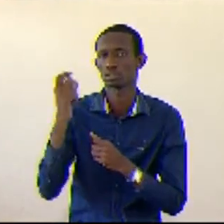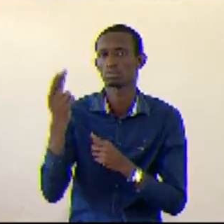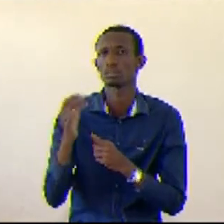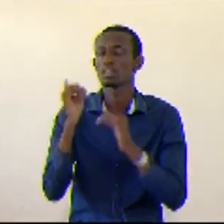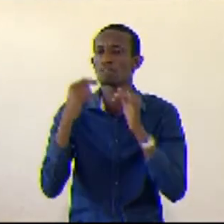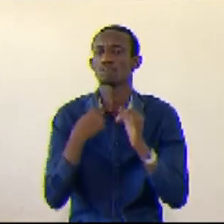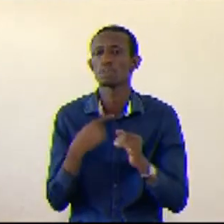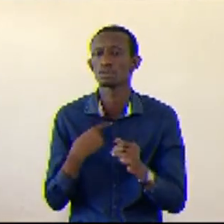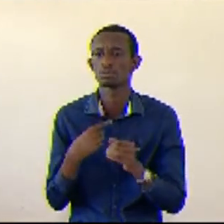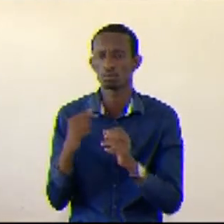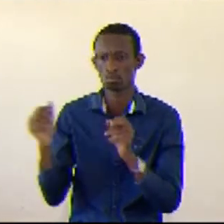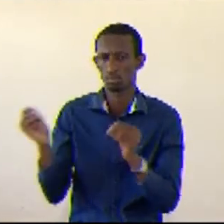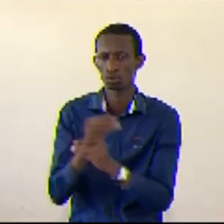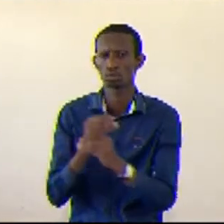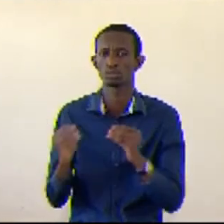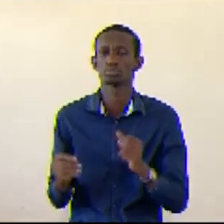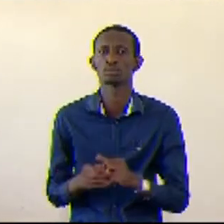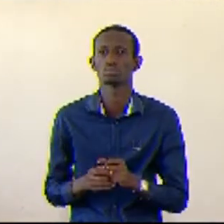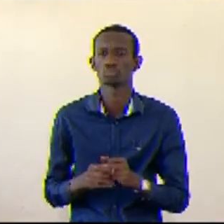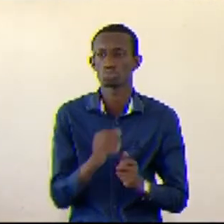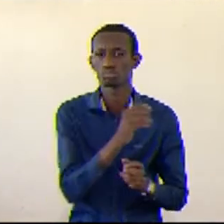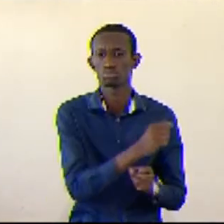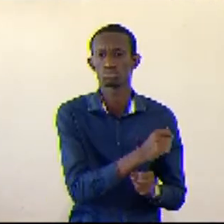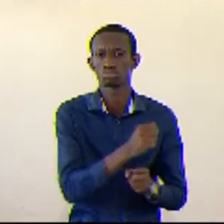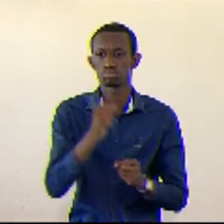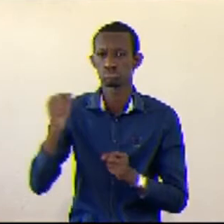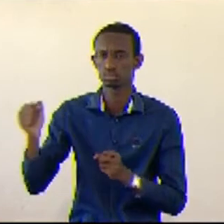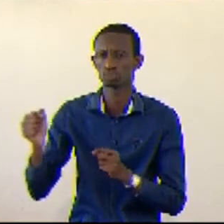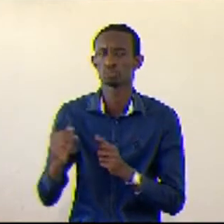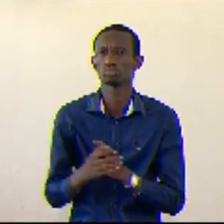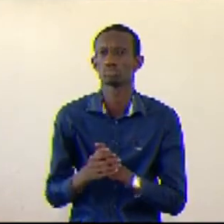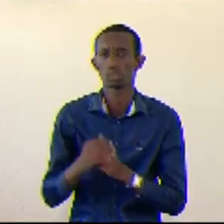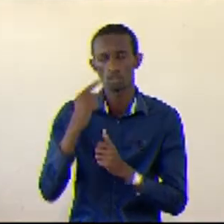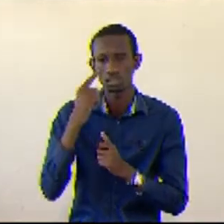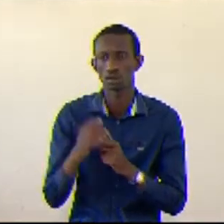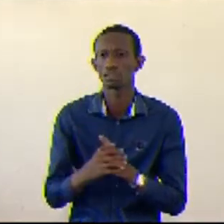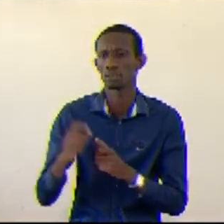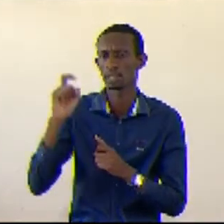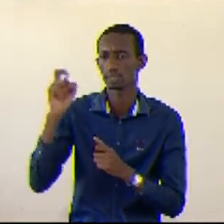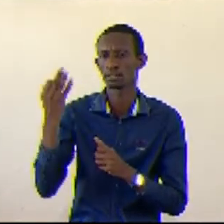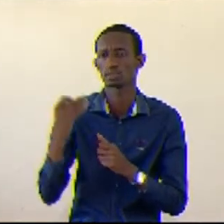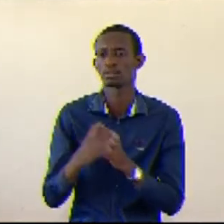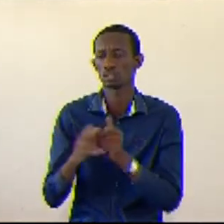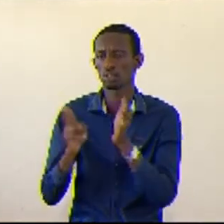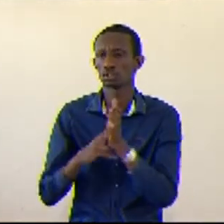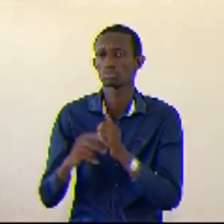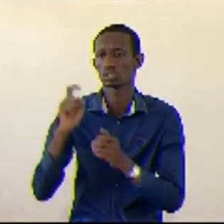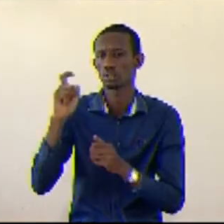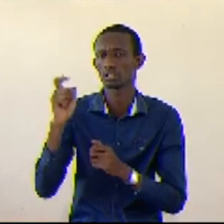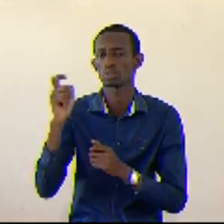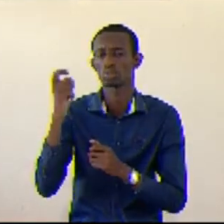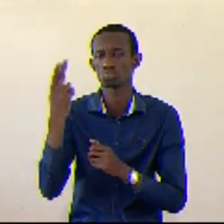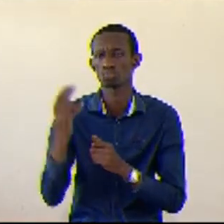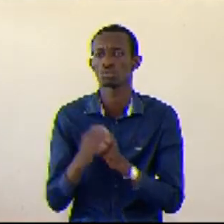side, I'll be having x3, which is equal to x2 minus f derivative of